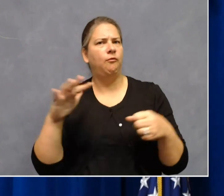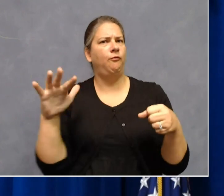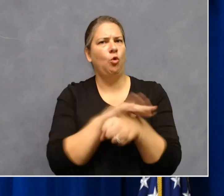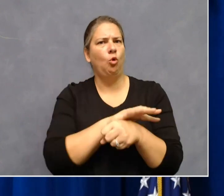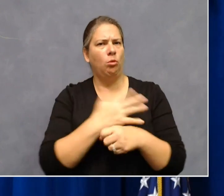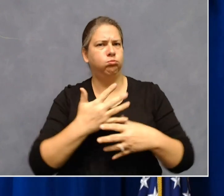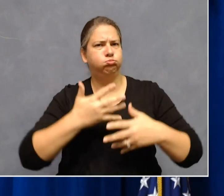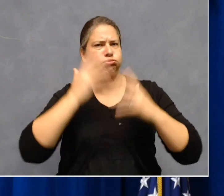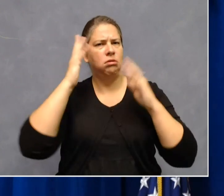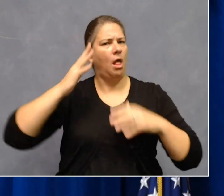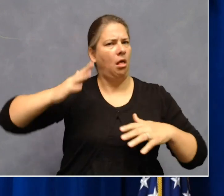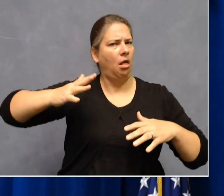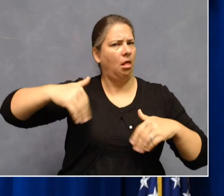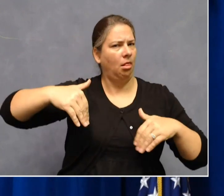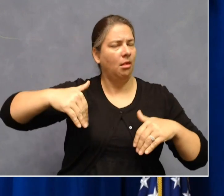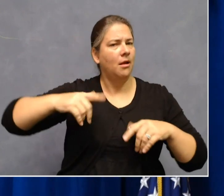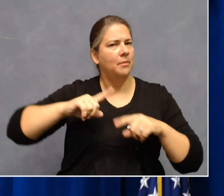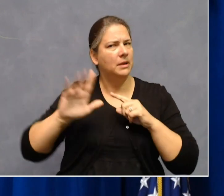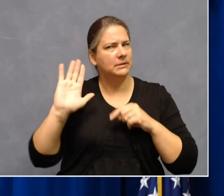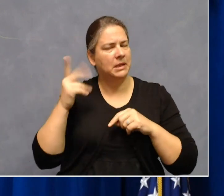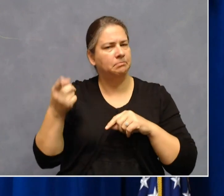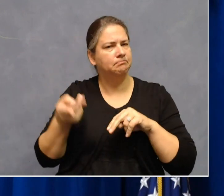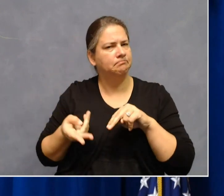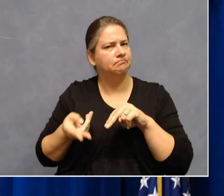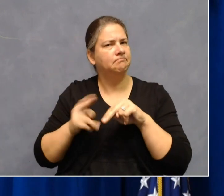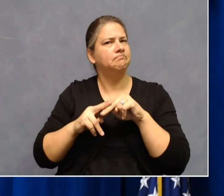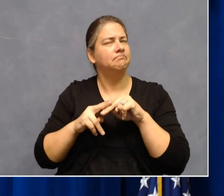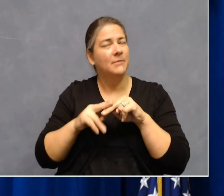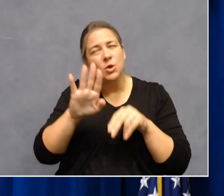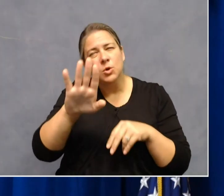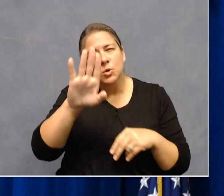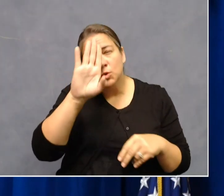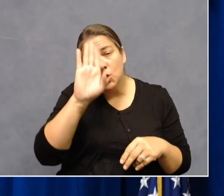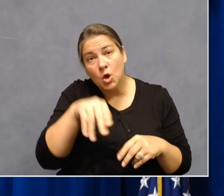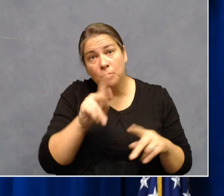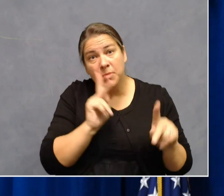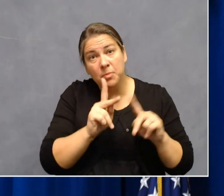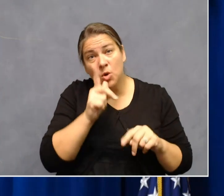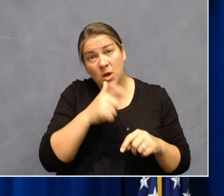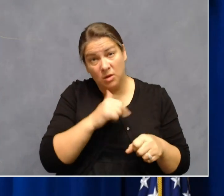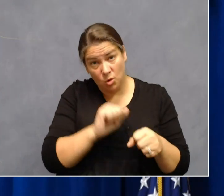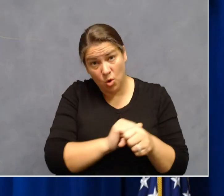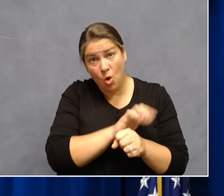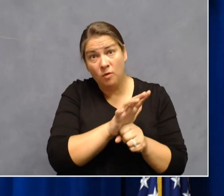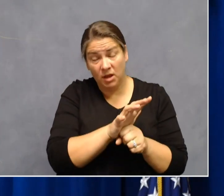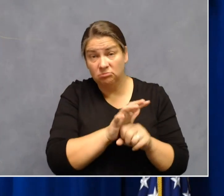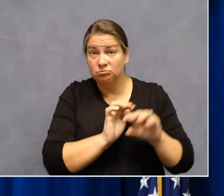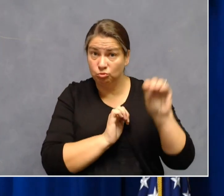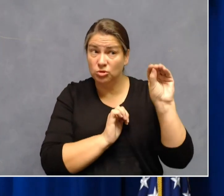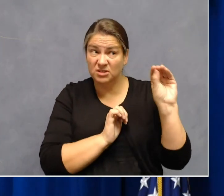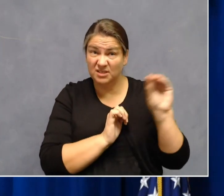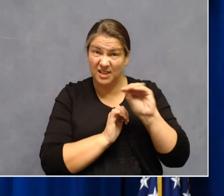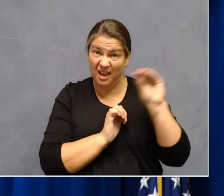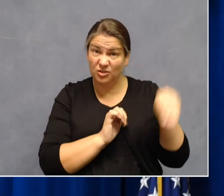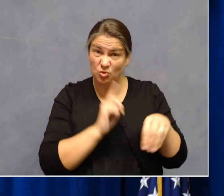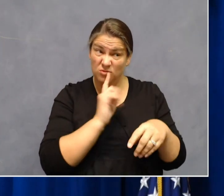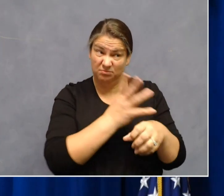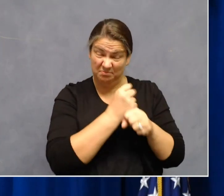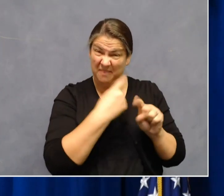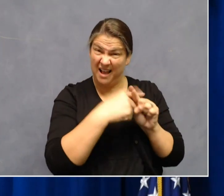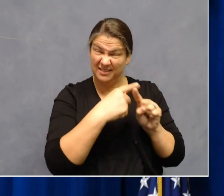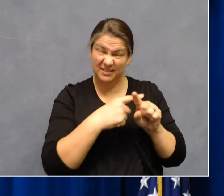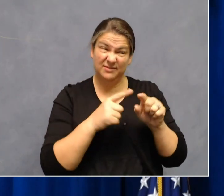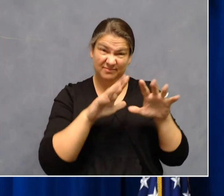if a certain percentage of people who get COVID-19 pass away, a certain percentage of people who get COVID-19 end up in